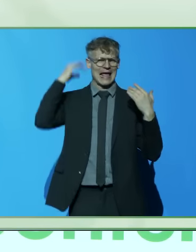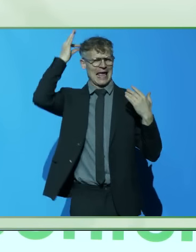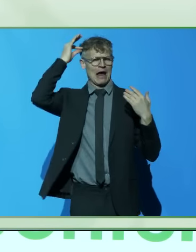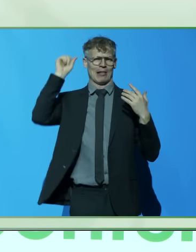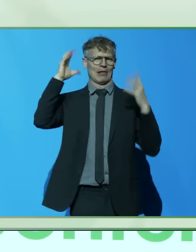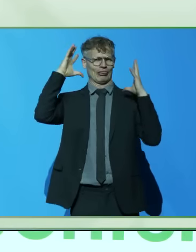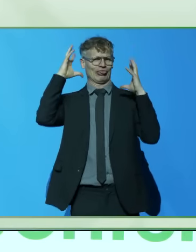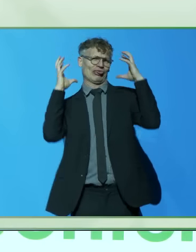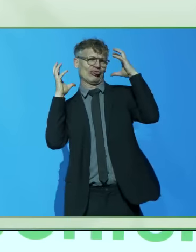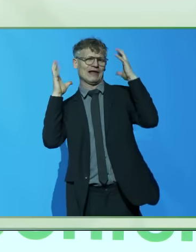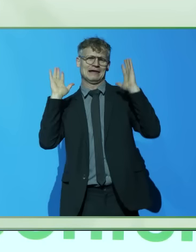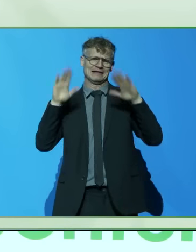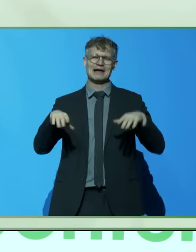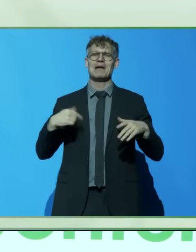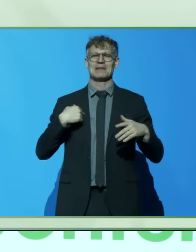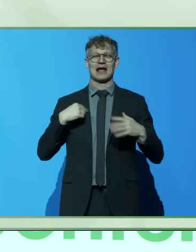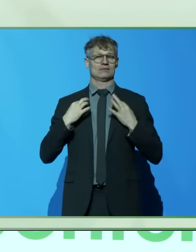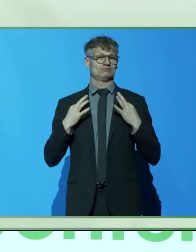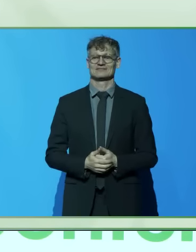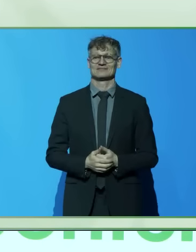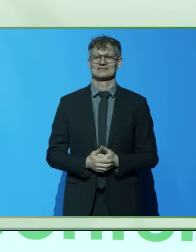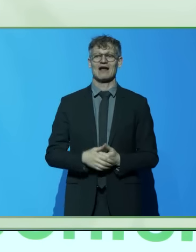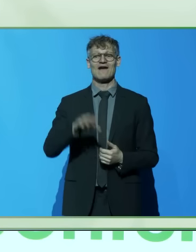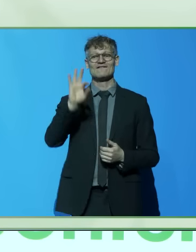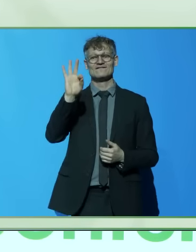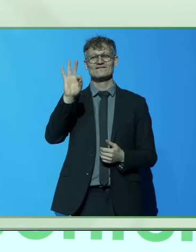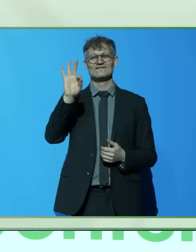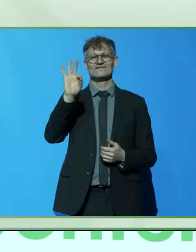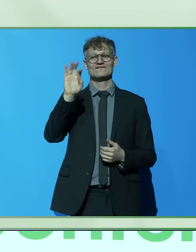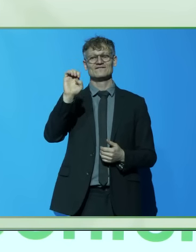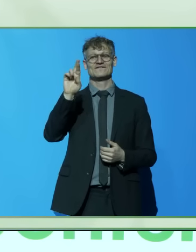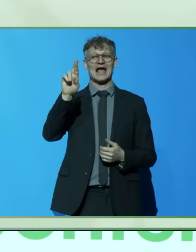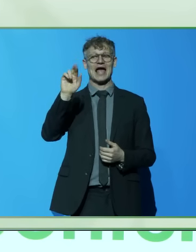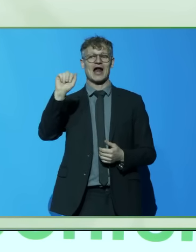custom navy Gucci jacket, black everybody else.